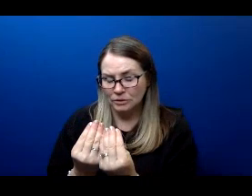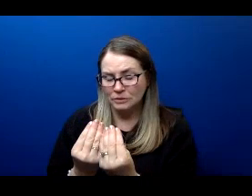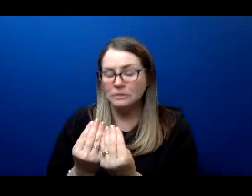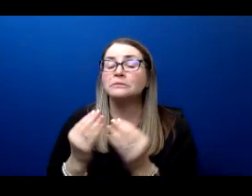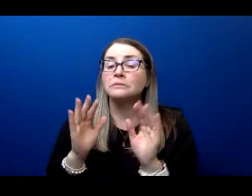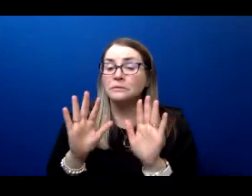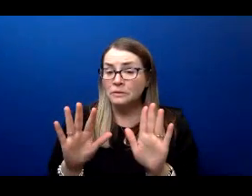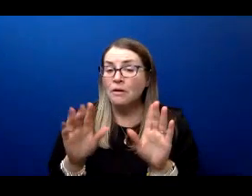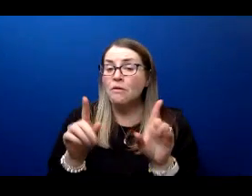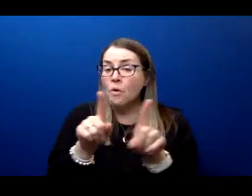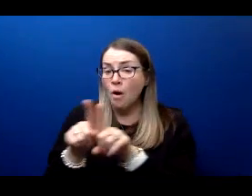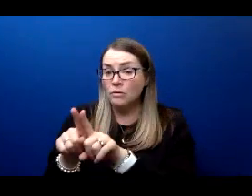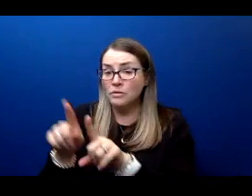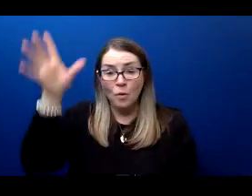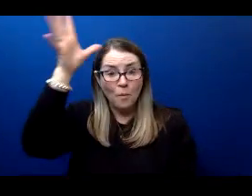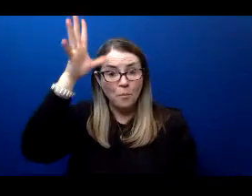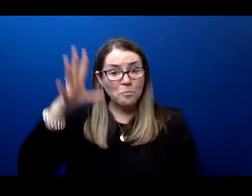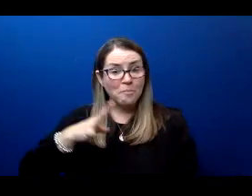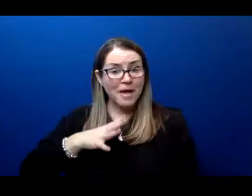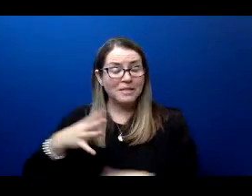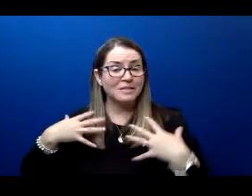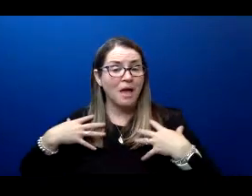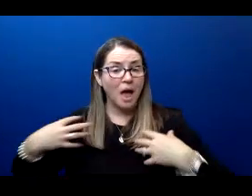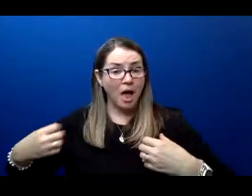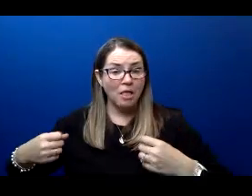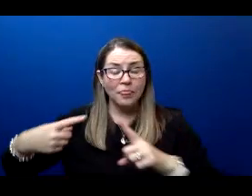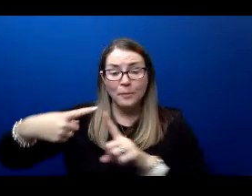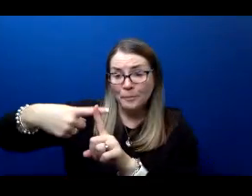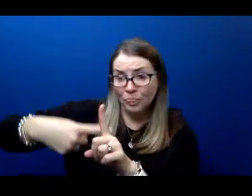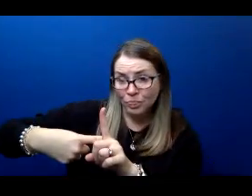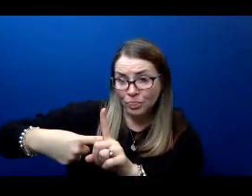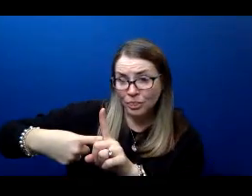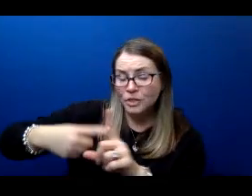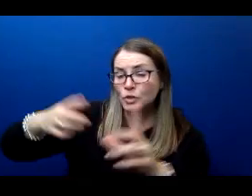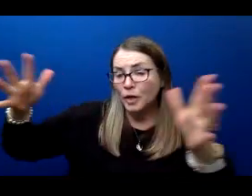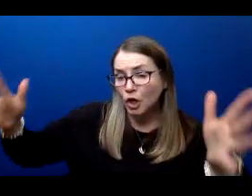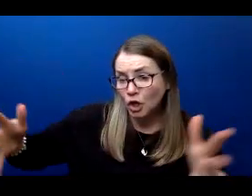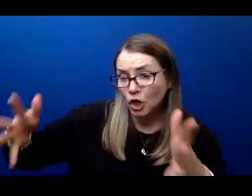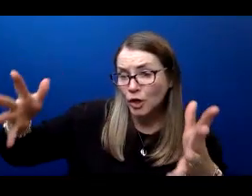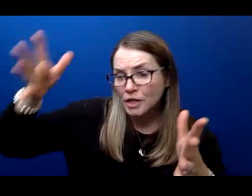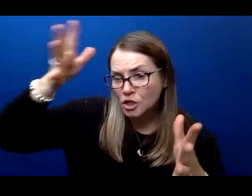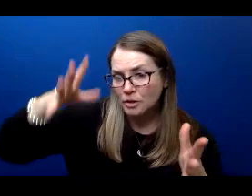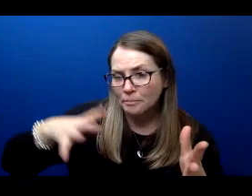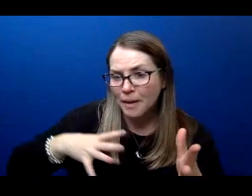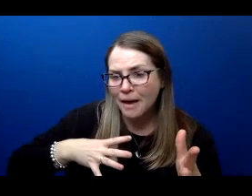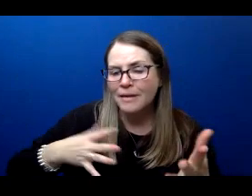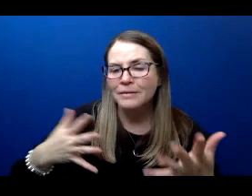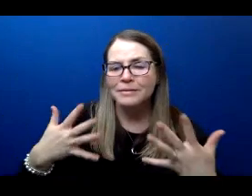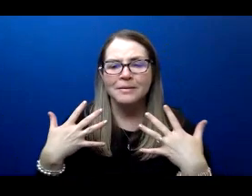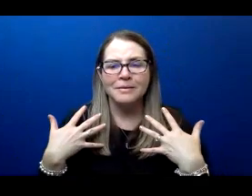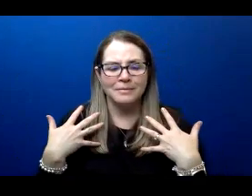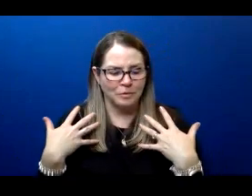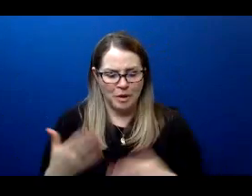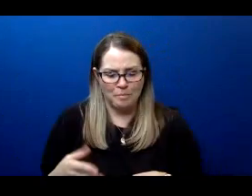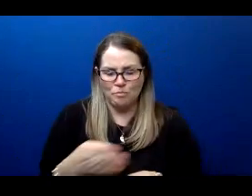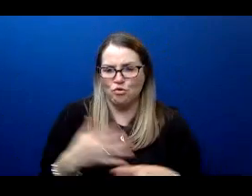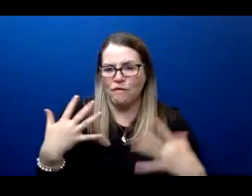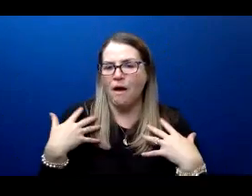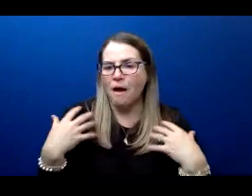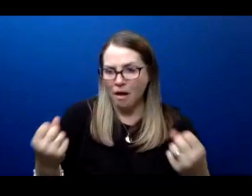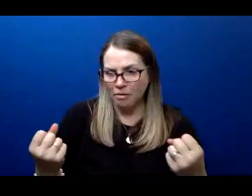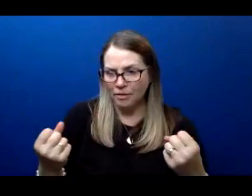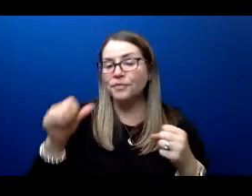it's also Men's Health Month, so please encourage the men around you to reach out. I know help-seeking behavior can be a thing that's a challenge for